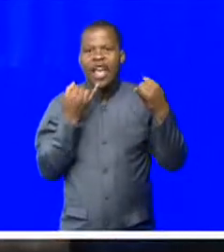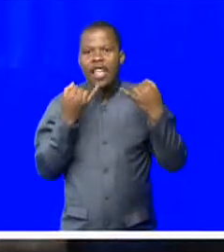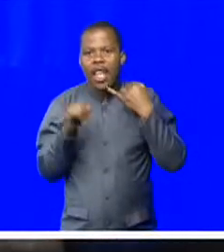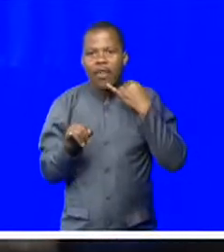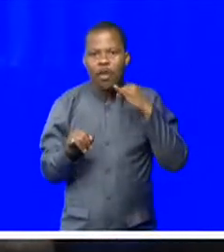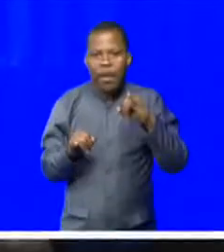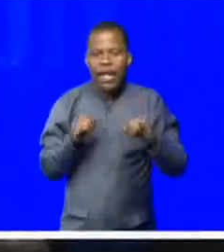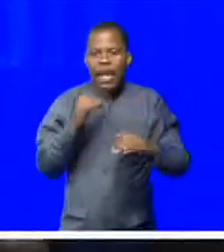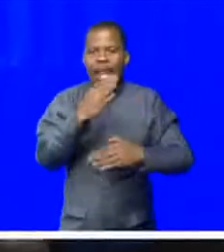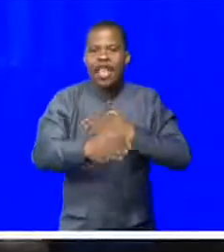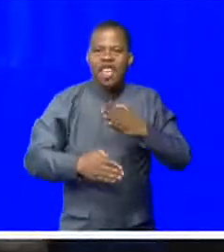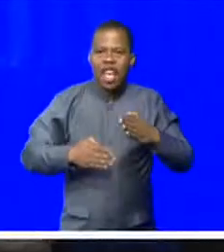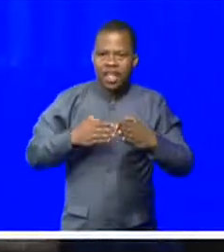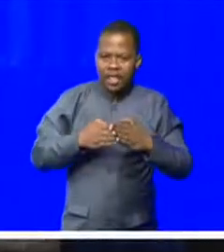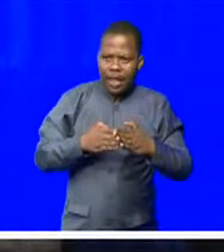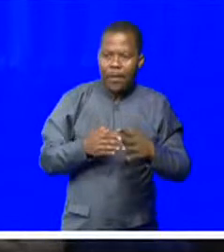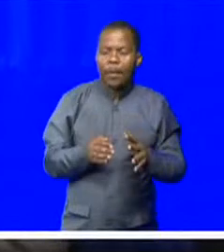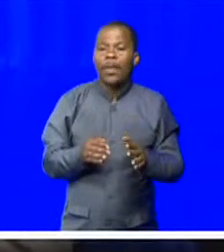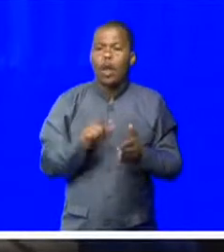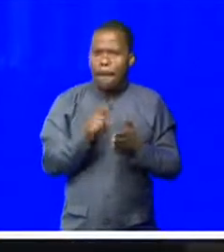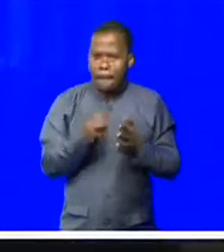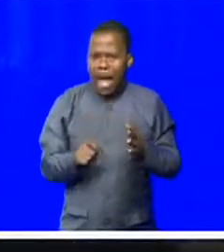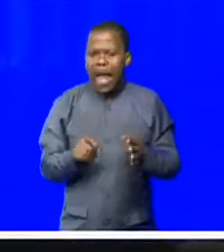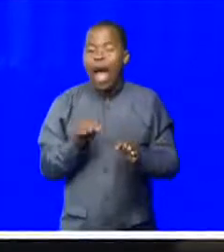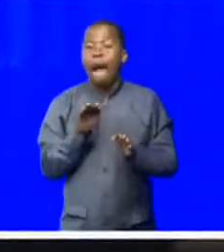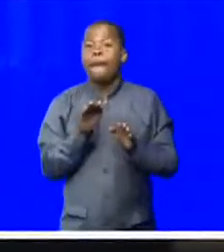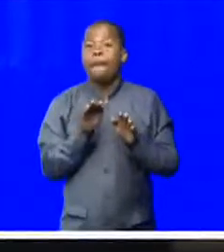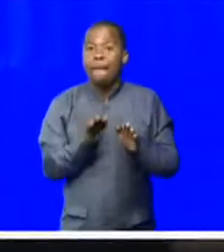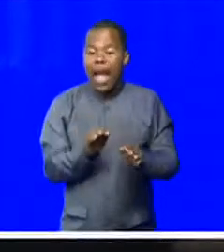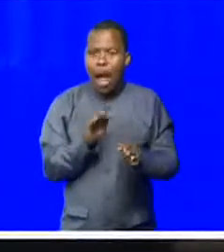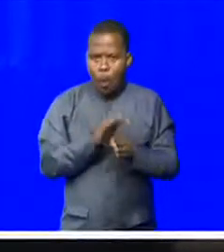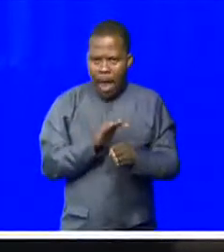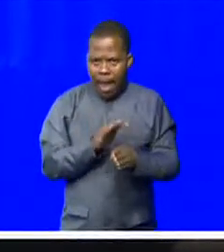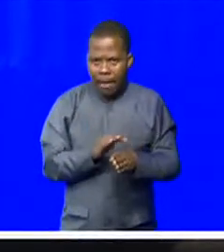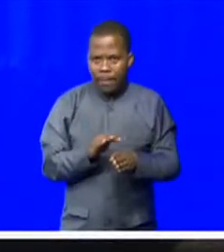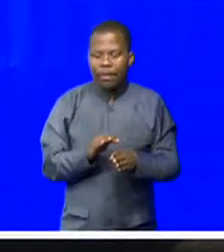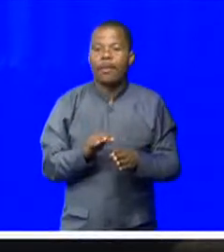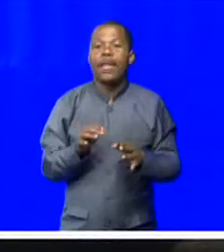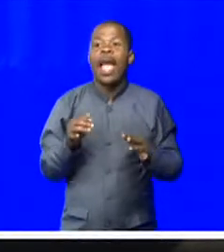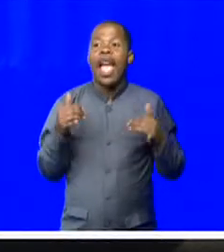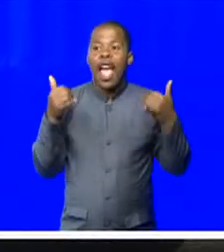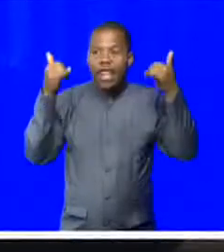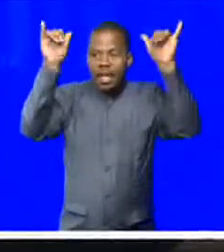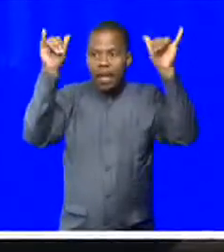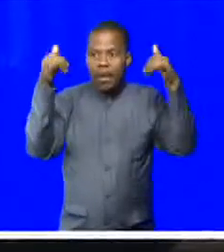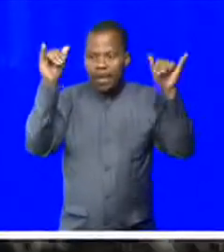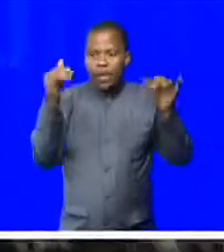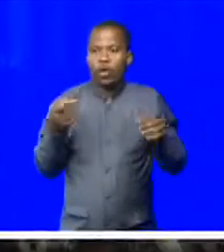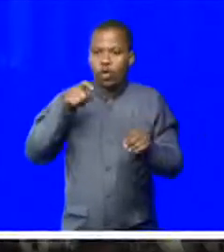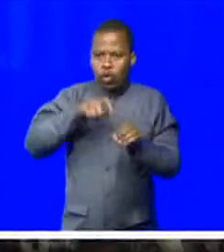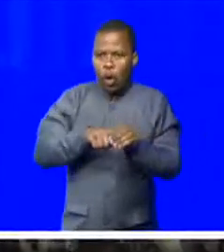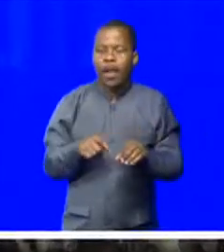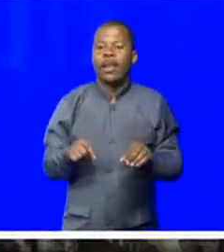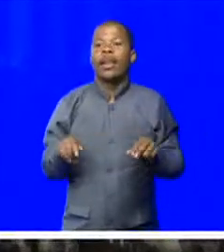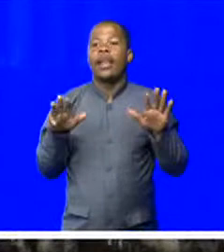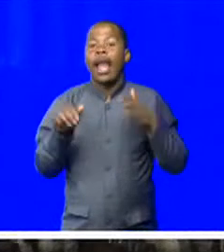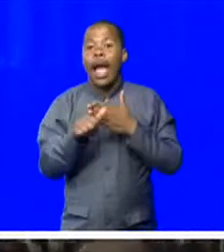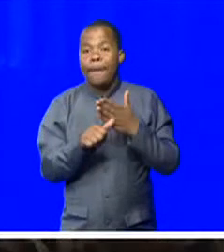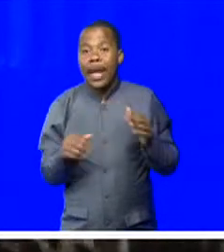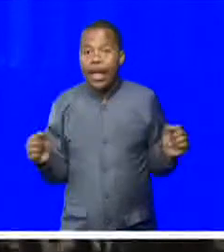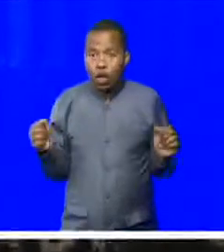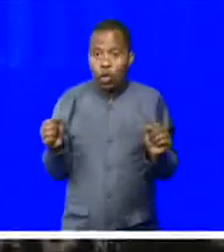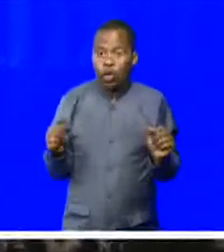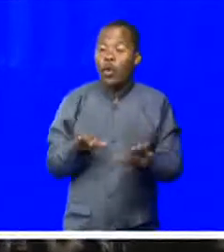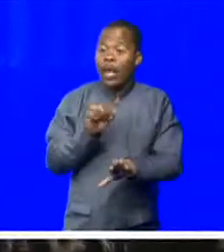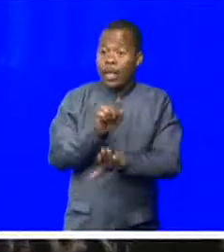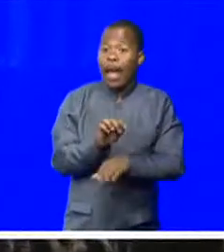International Archives Day is commemorated on the 9th of June annually. Eswatini decided to celebrate the day on Friday. During the